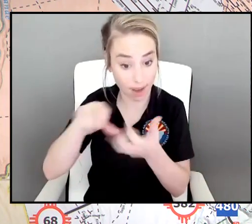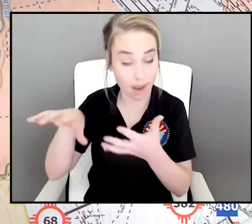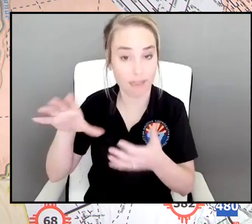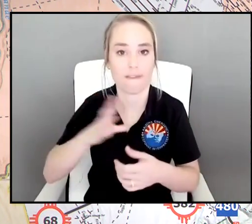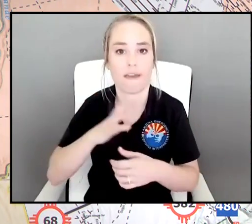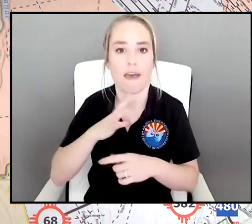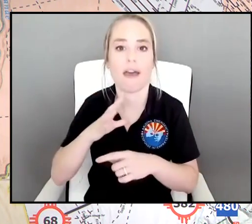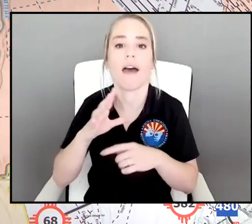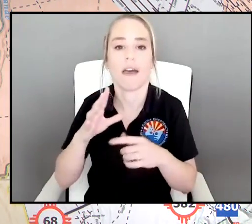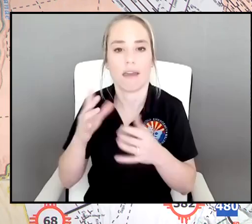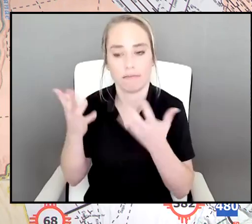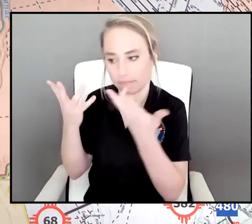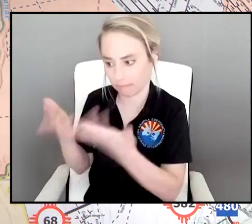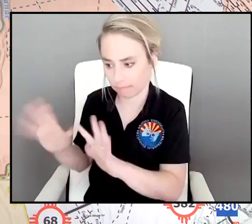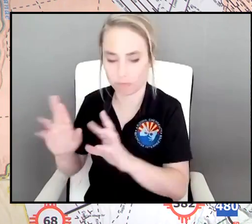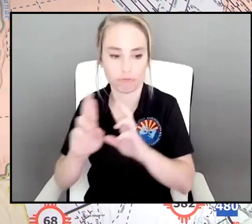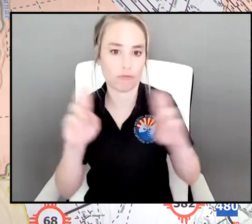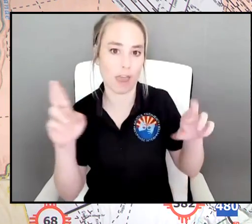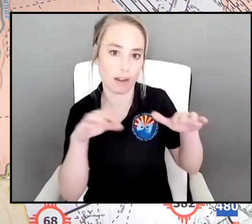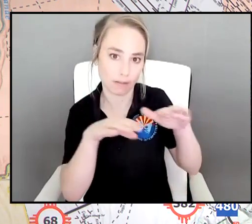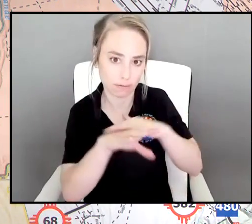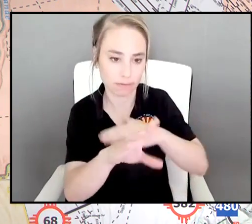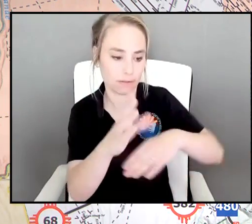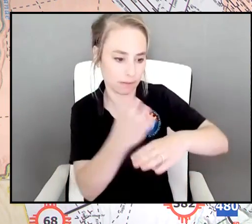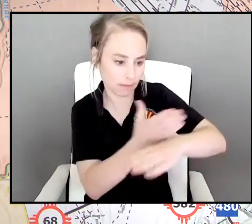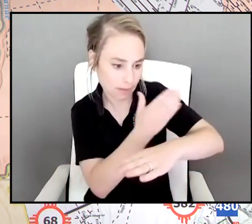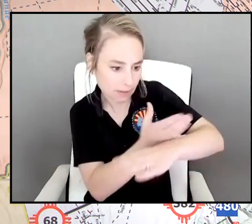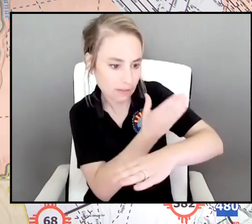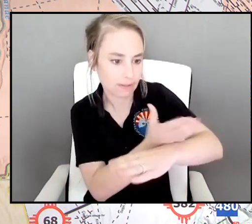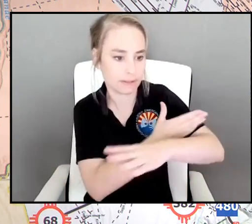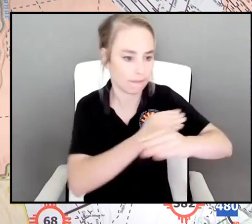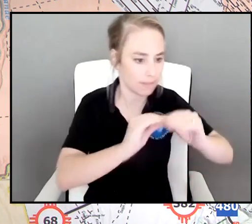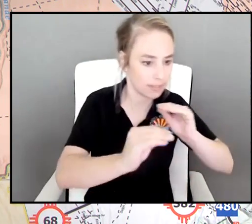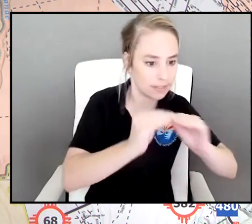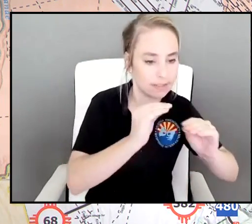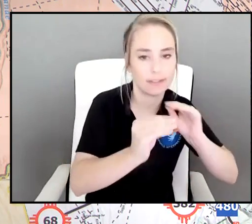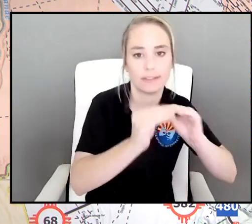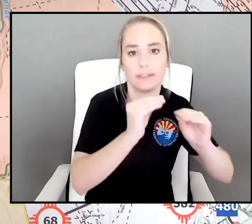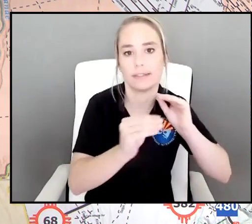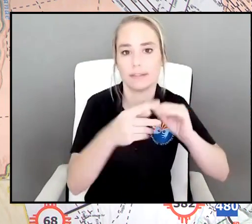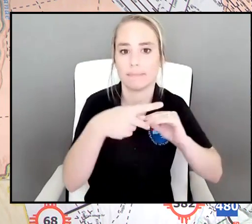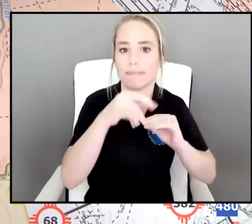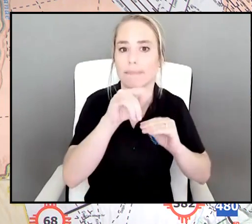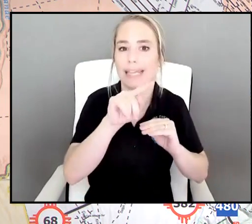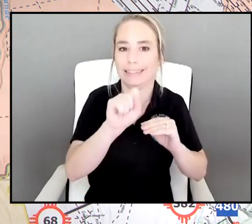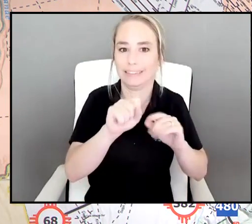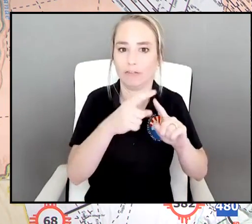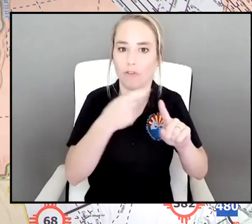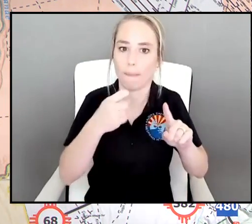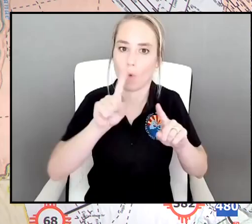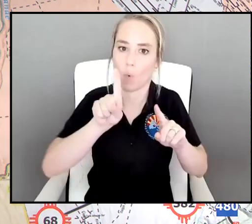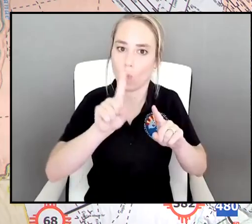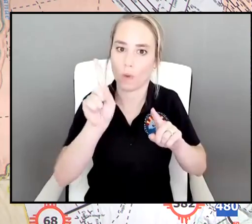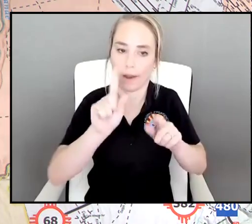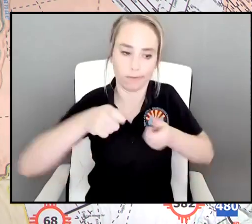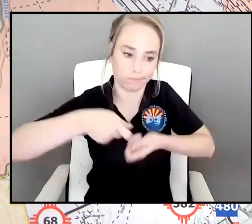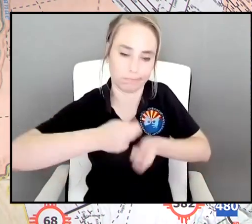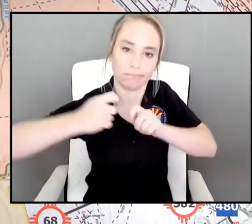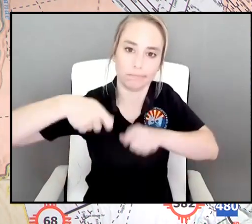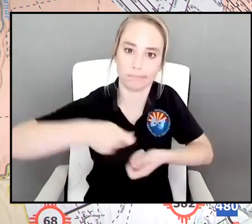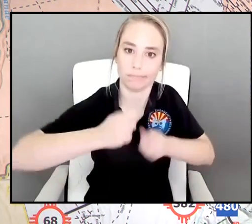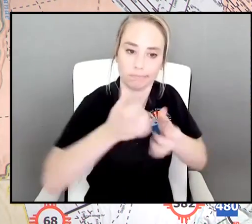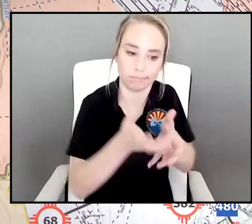in and they are rehabbing those pits that they created. So a lot of work still to be done. They